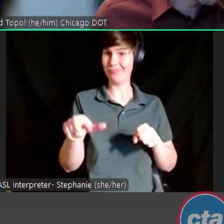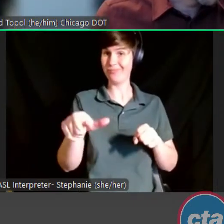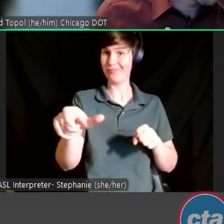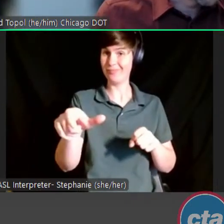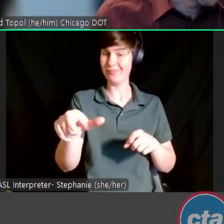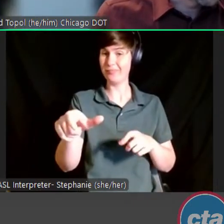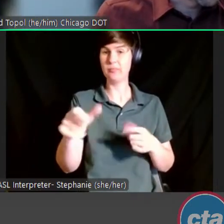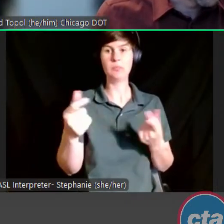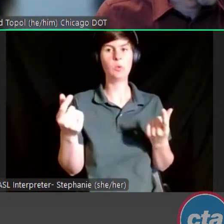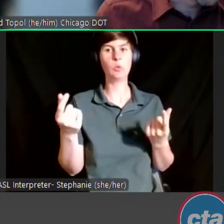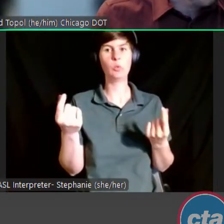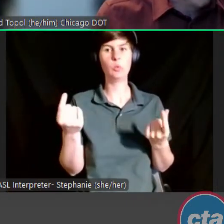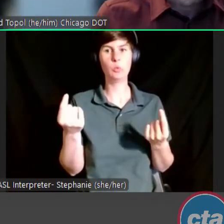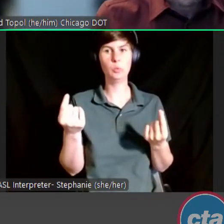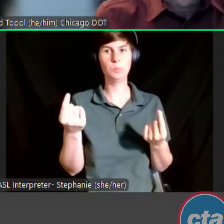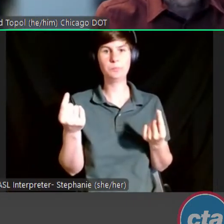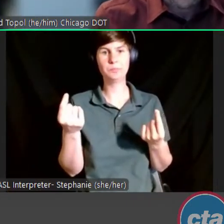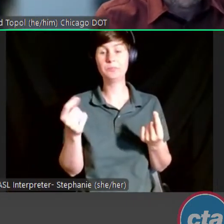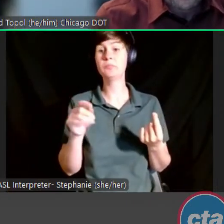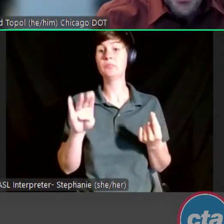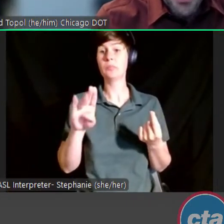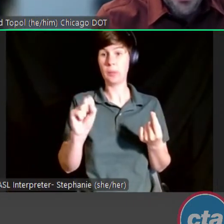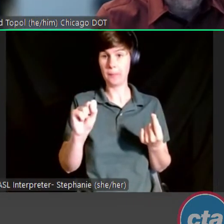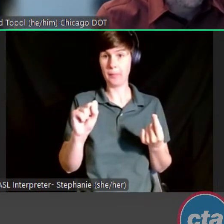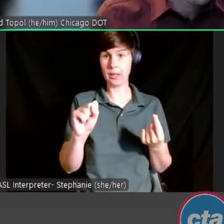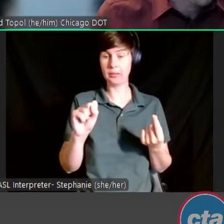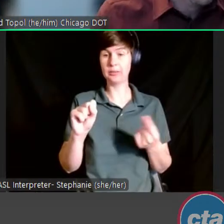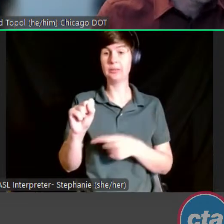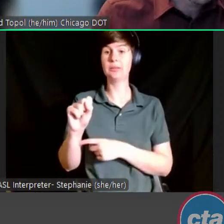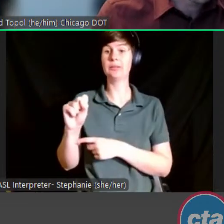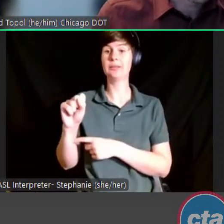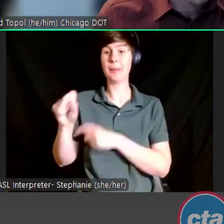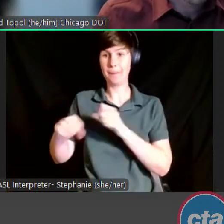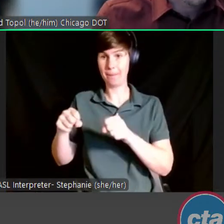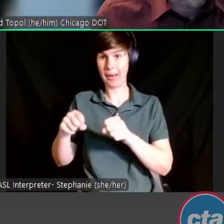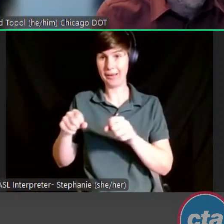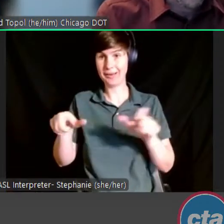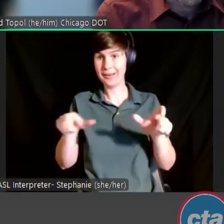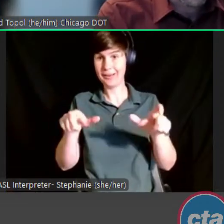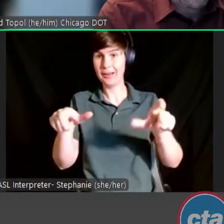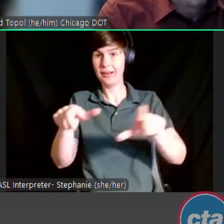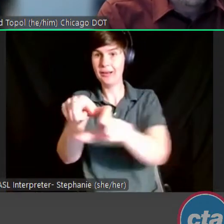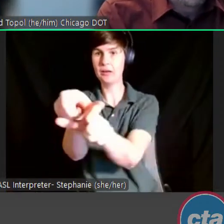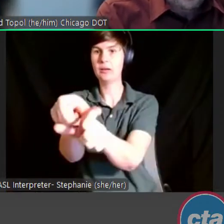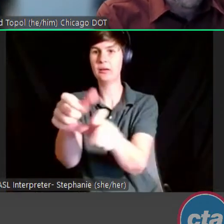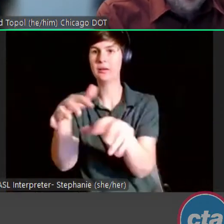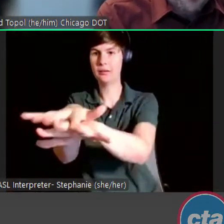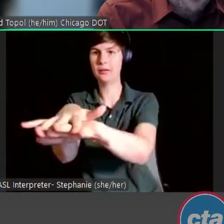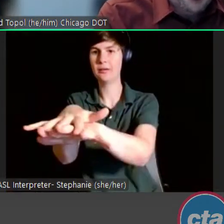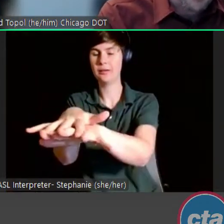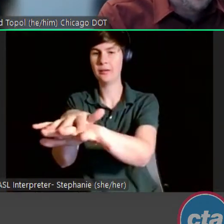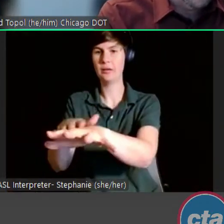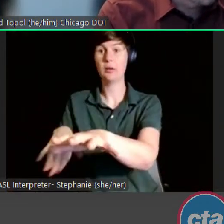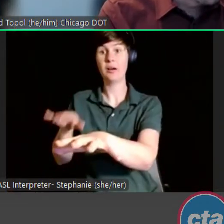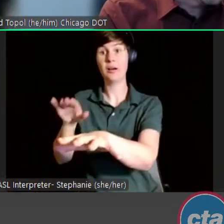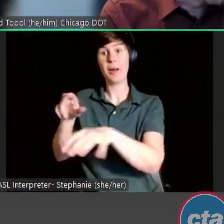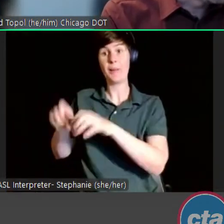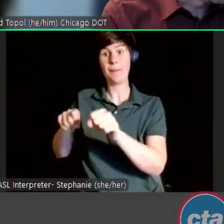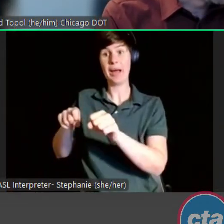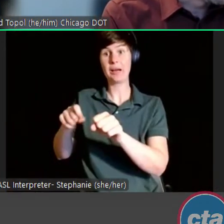what will happen is the bus stop and the bike lane will be shared, or people riding bicycles will have to kind of pull out into the active travel